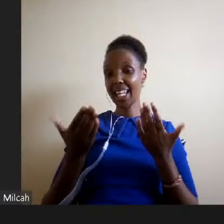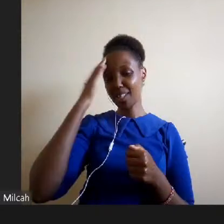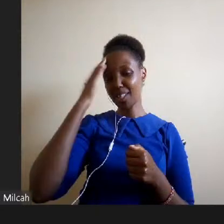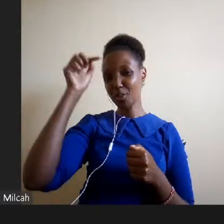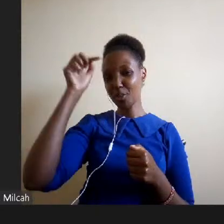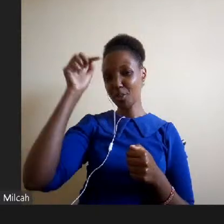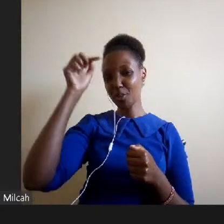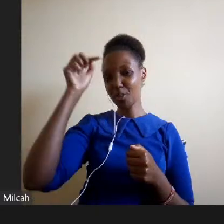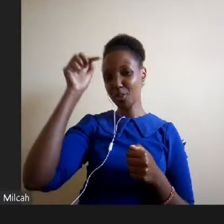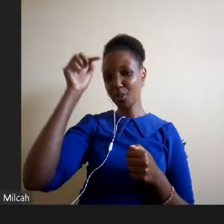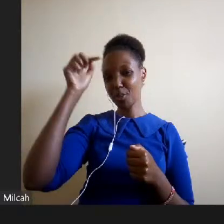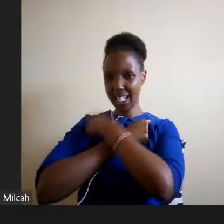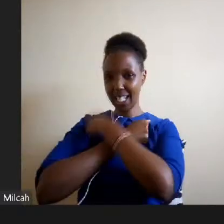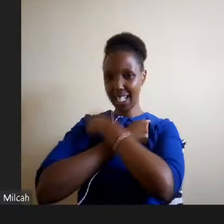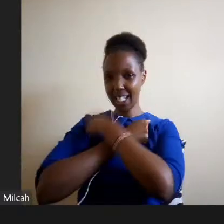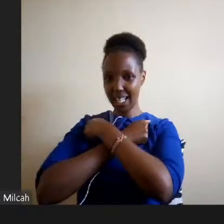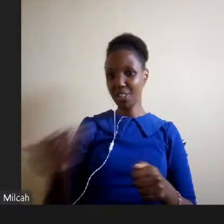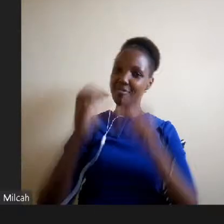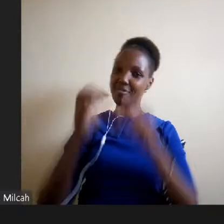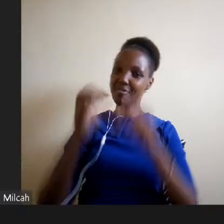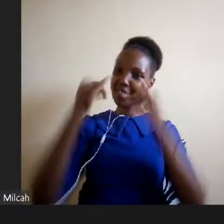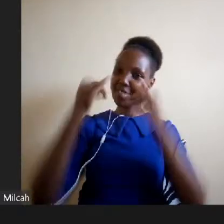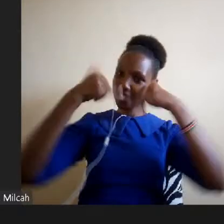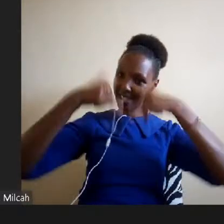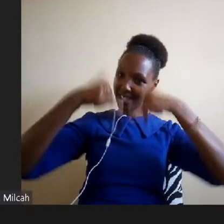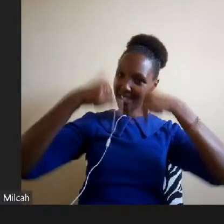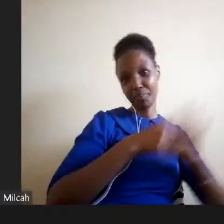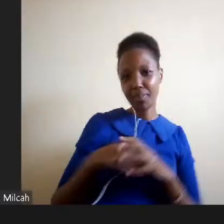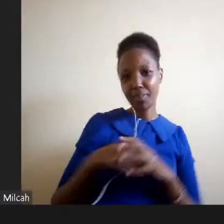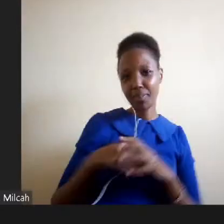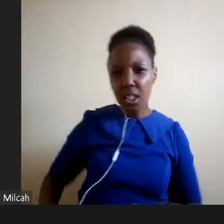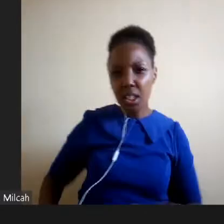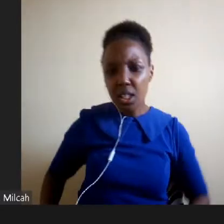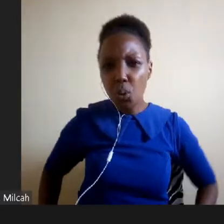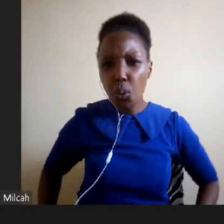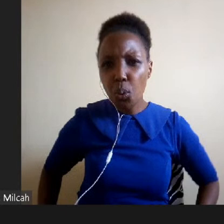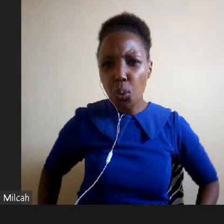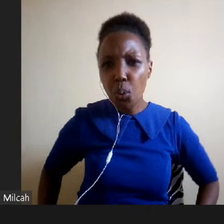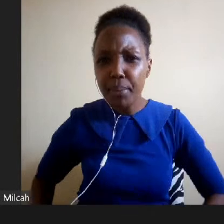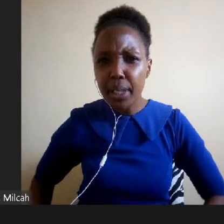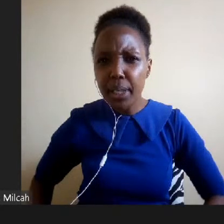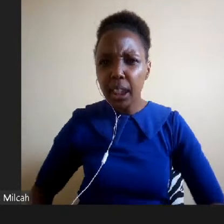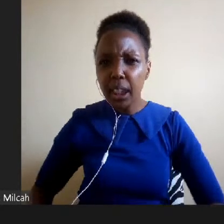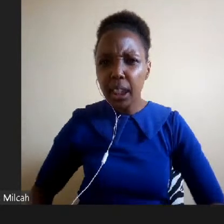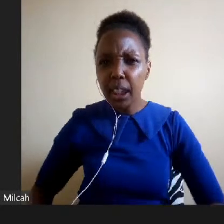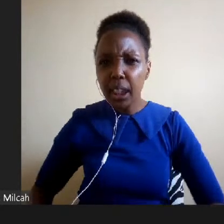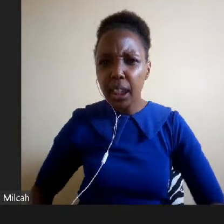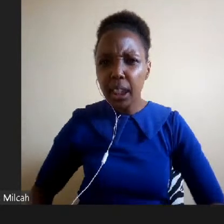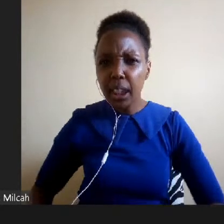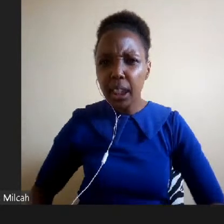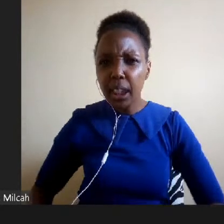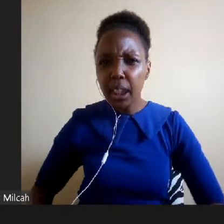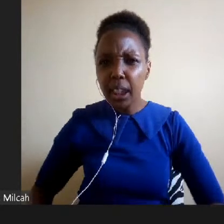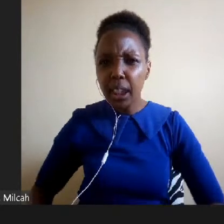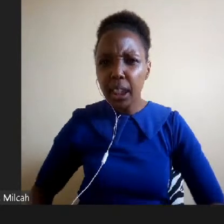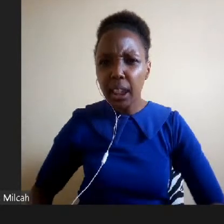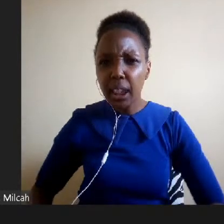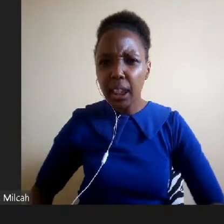equally love it. So try it. And then we also have digital well-being family guide, and you would get it